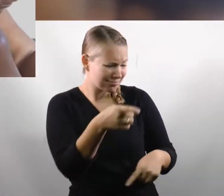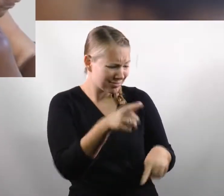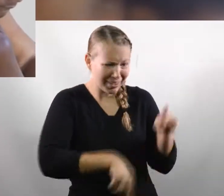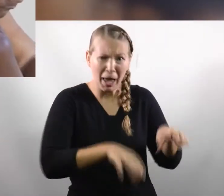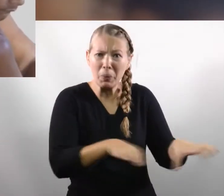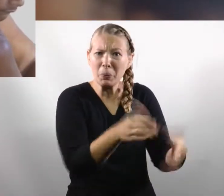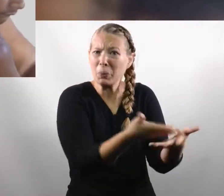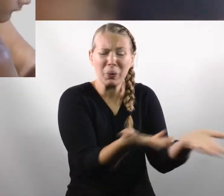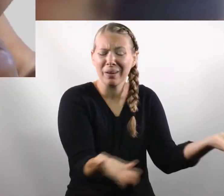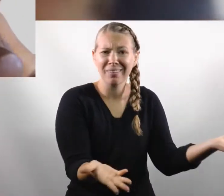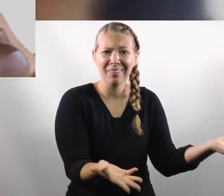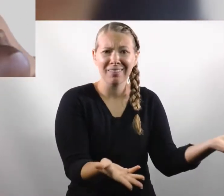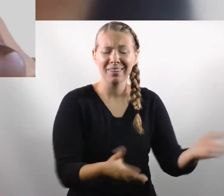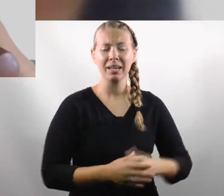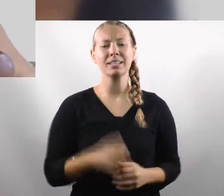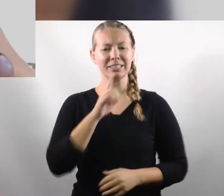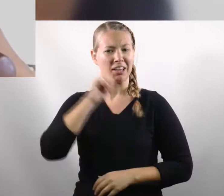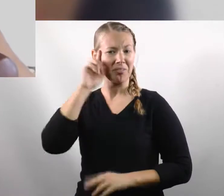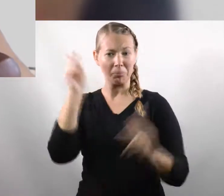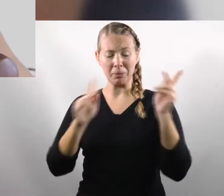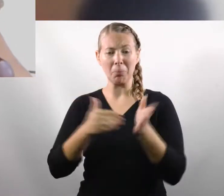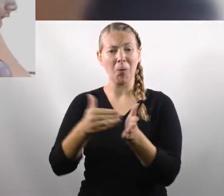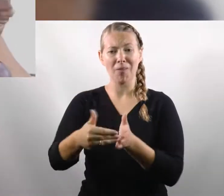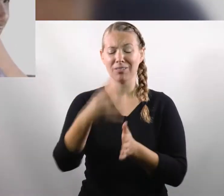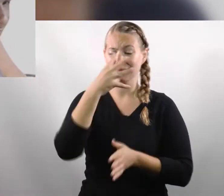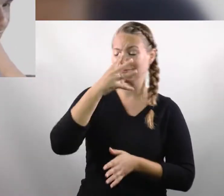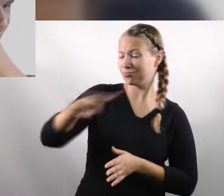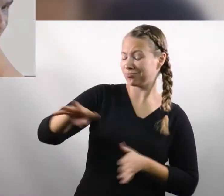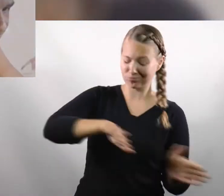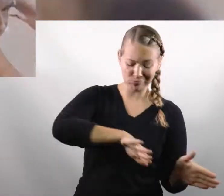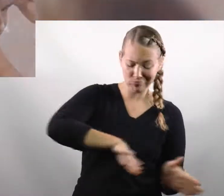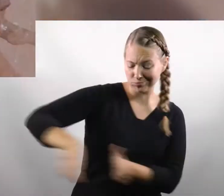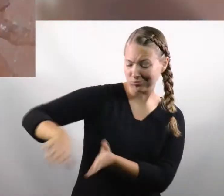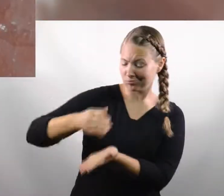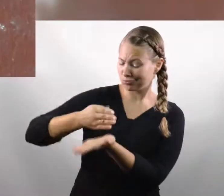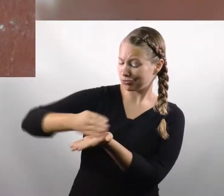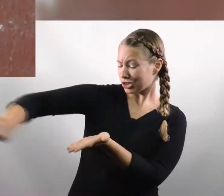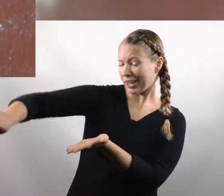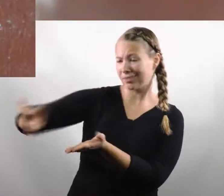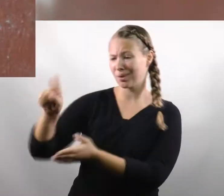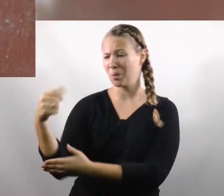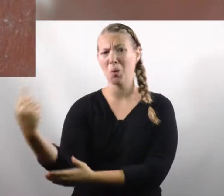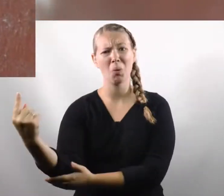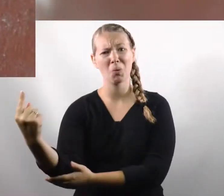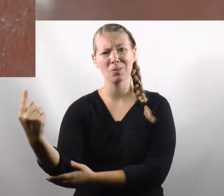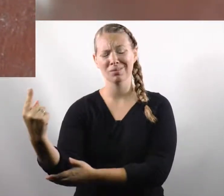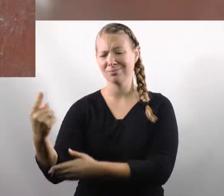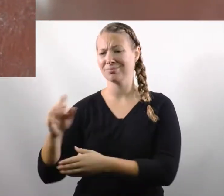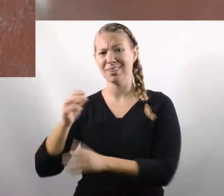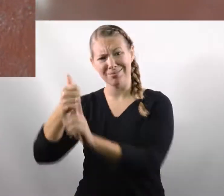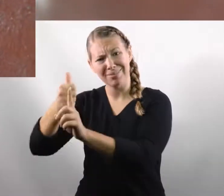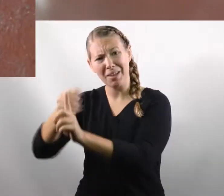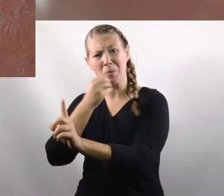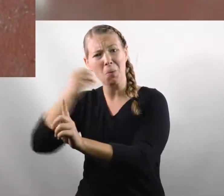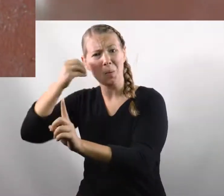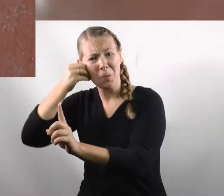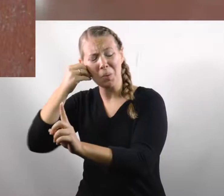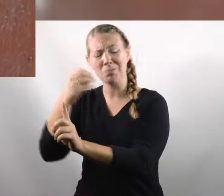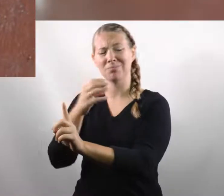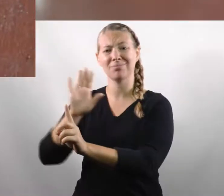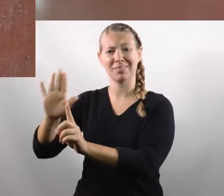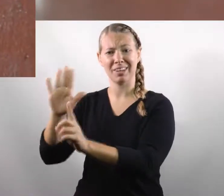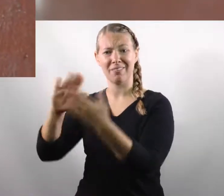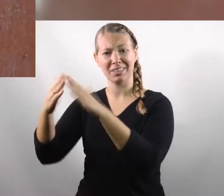anything of value. The deaf are often invisible, neglected, rejected, and abused in their own homes and